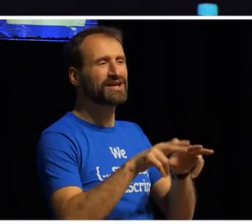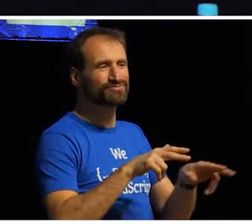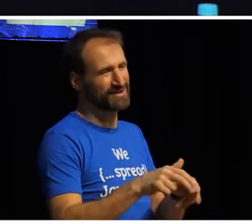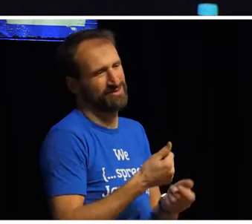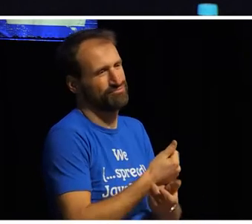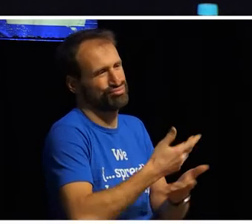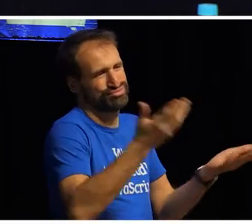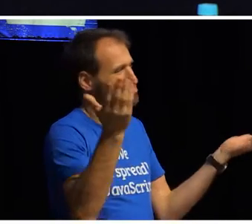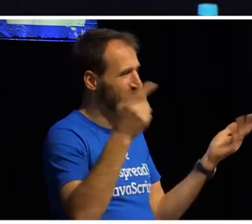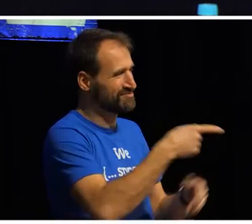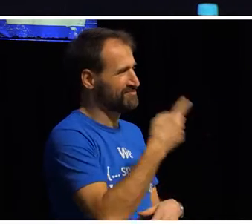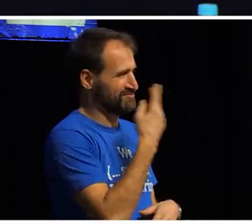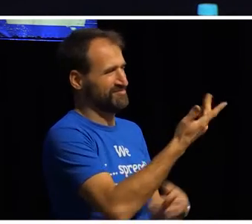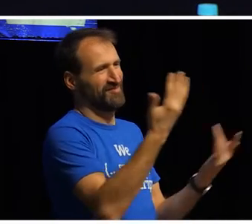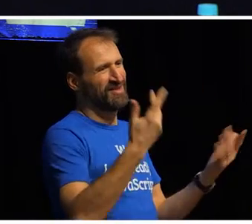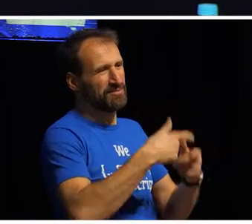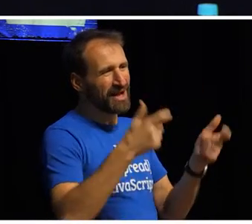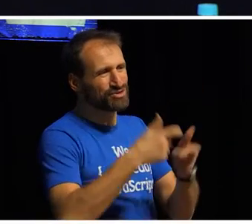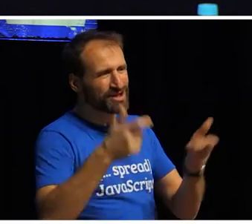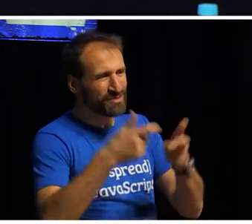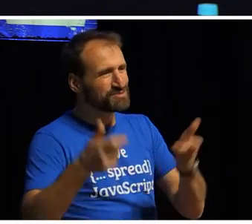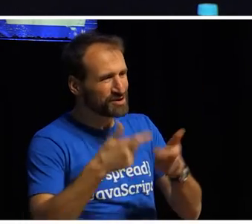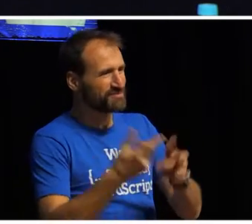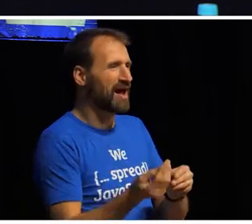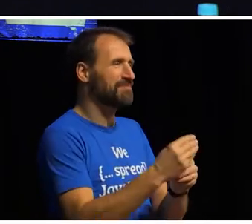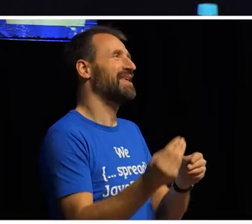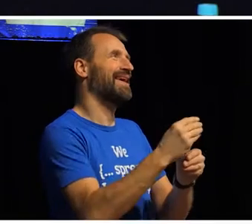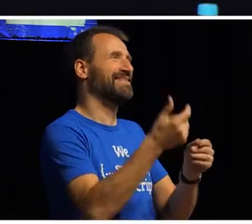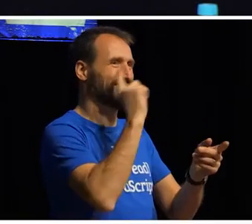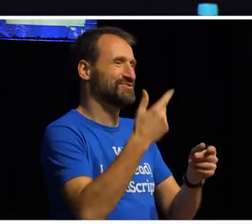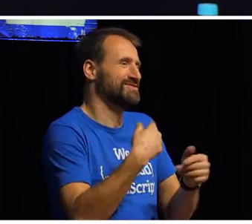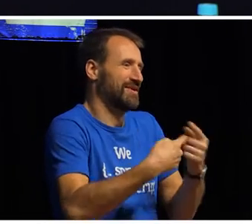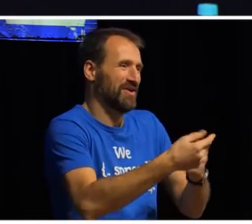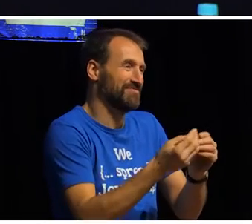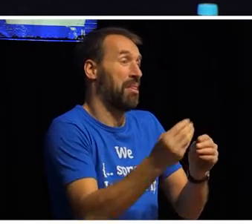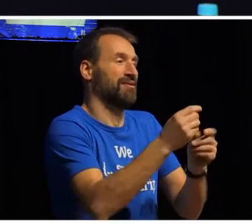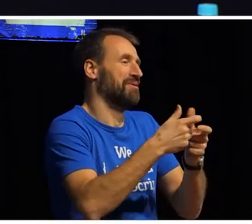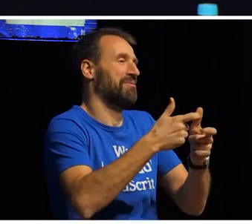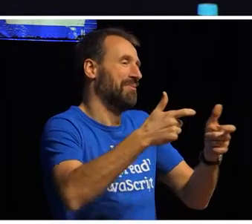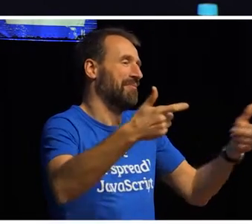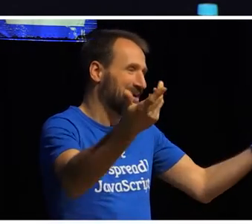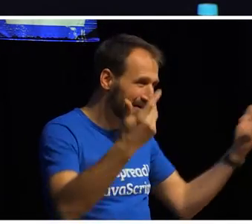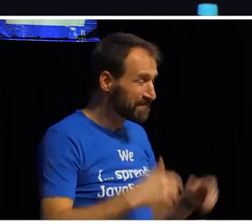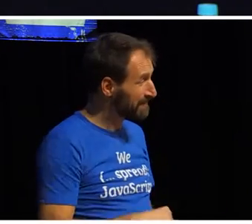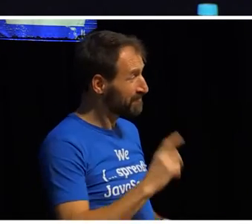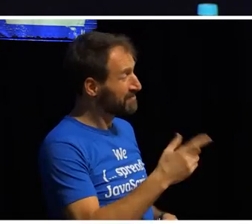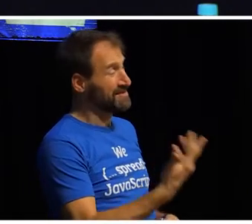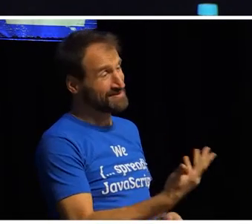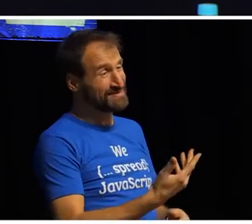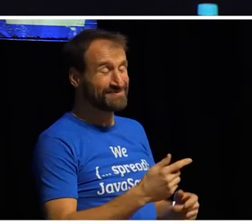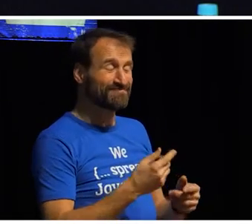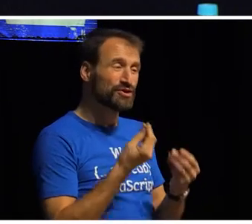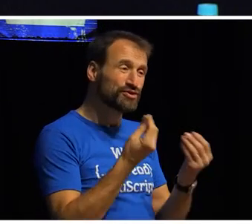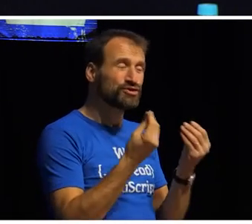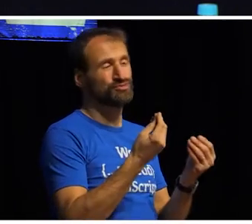number of times and packages every time and it's sort of updated slide and the result is that a typical application I will focus on node